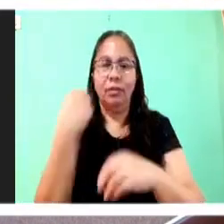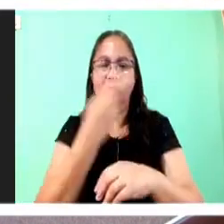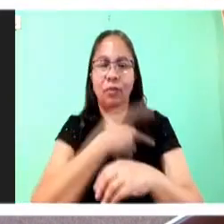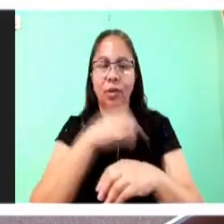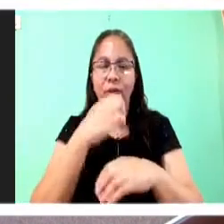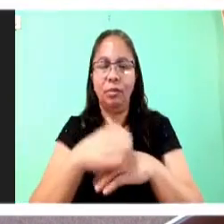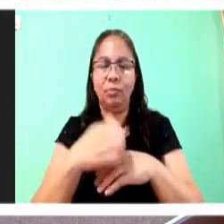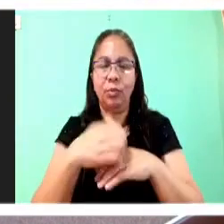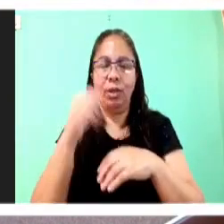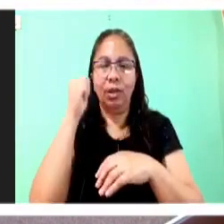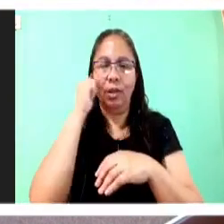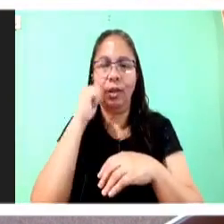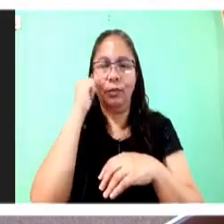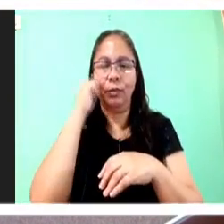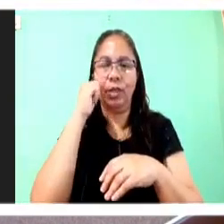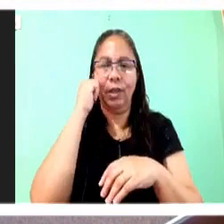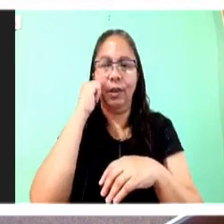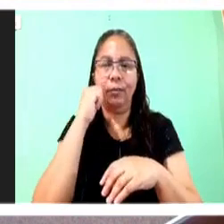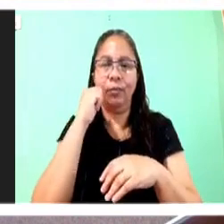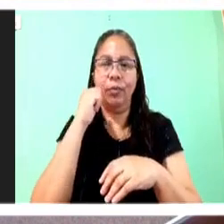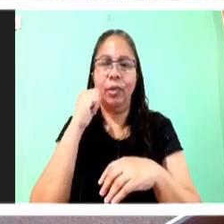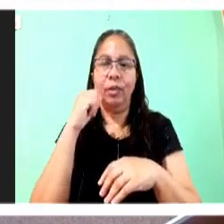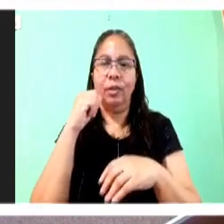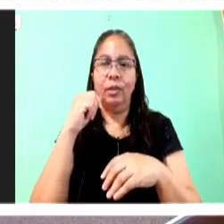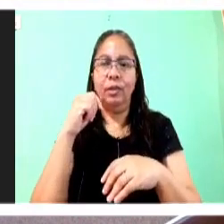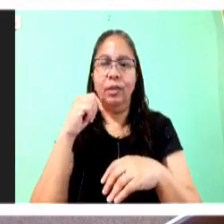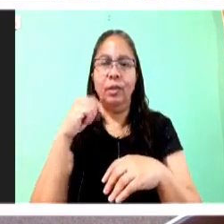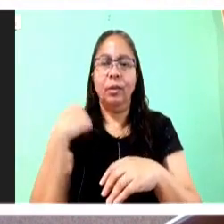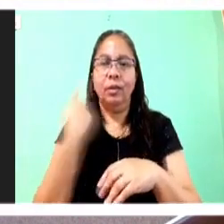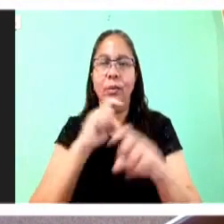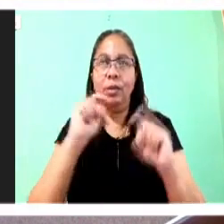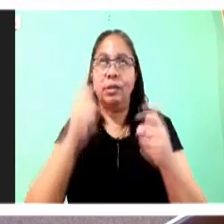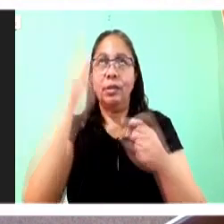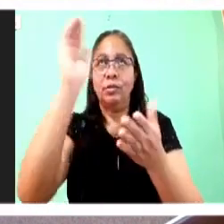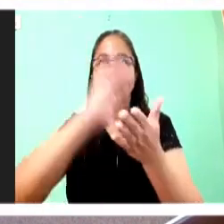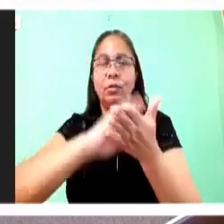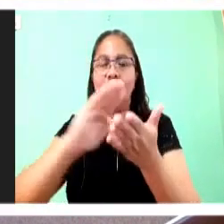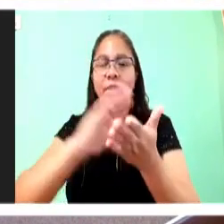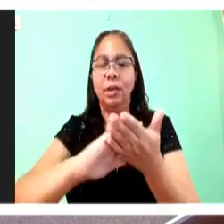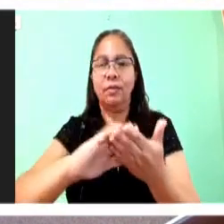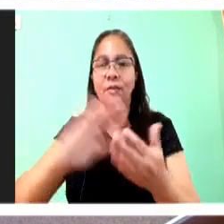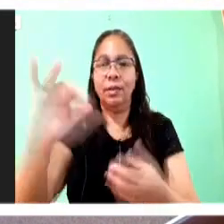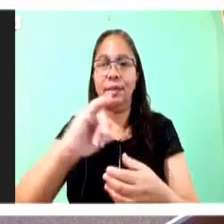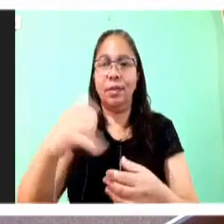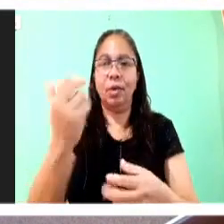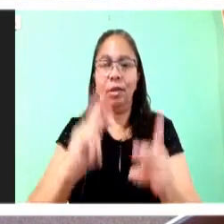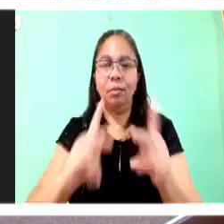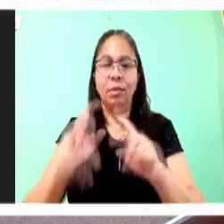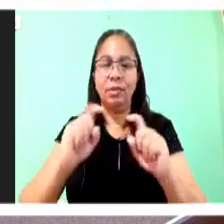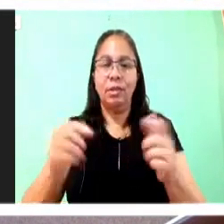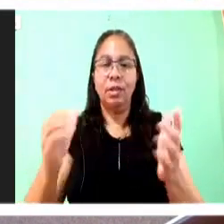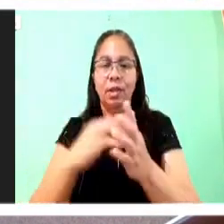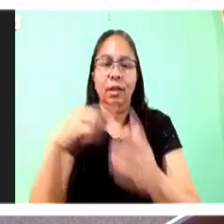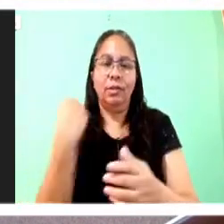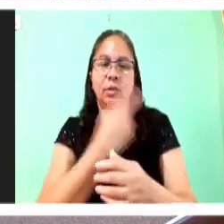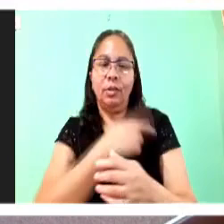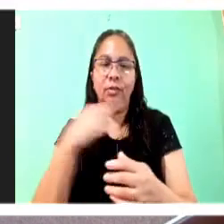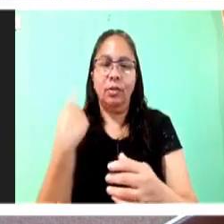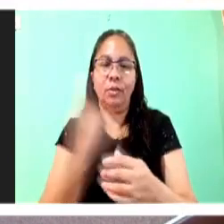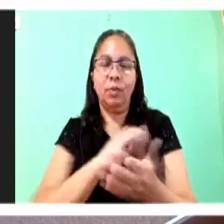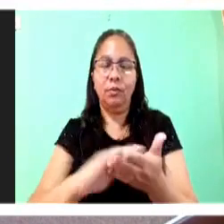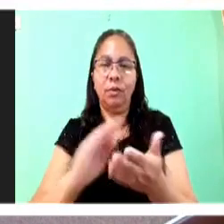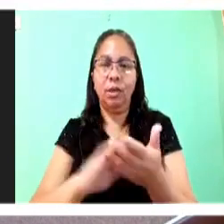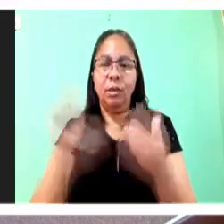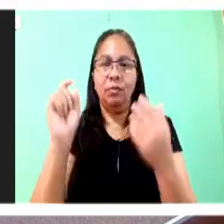this day our daily bread, and forgive us our trespasses, as we forgive those who trespass